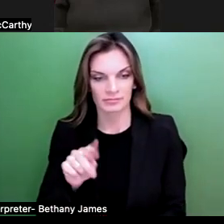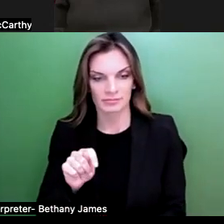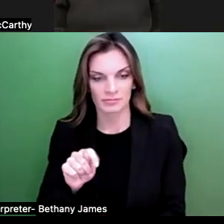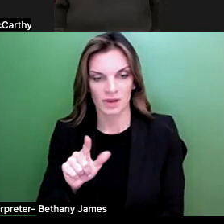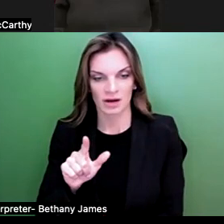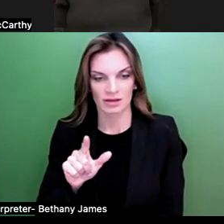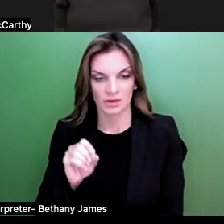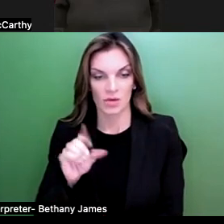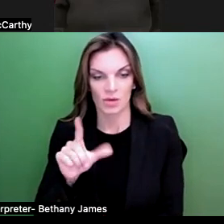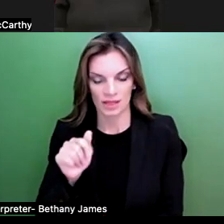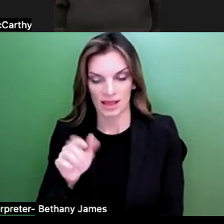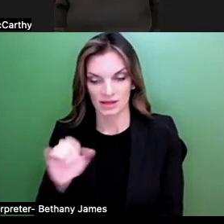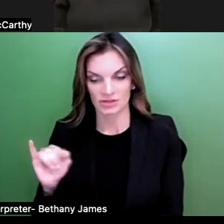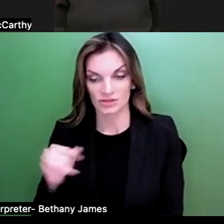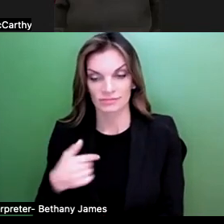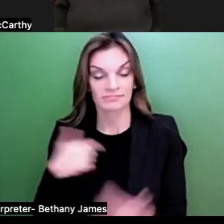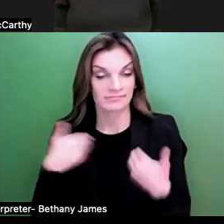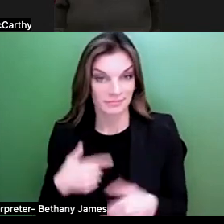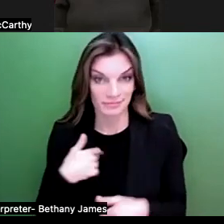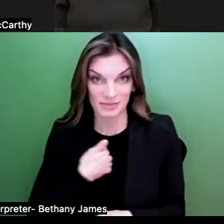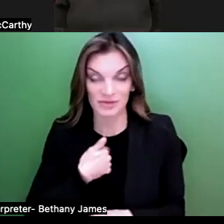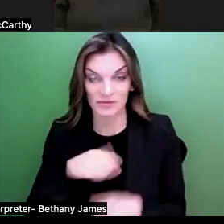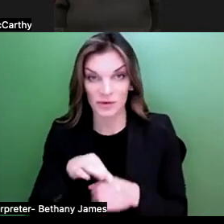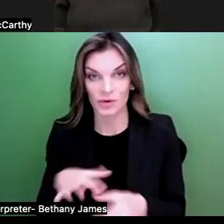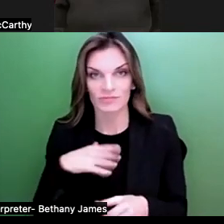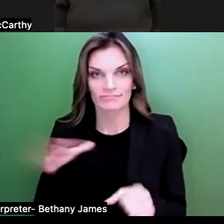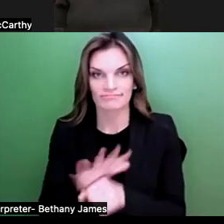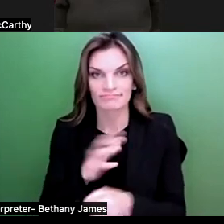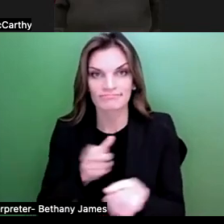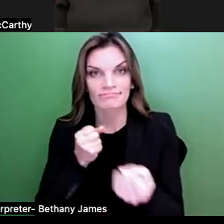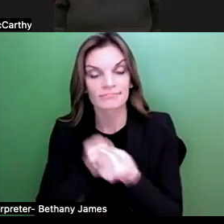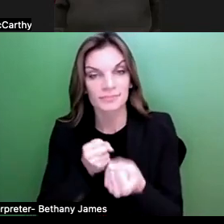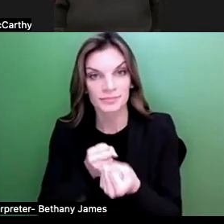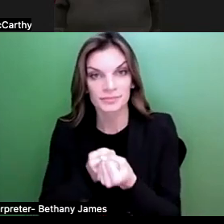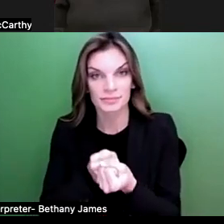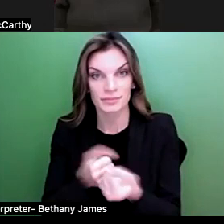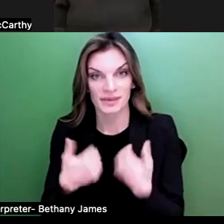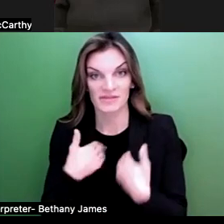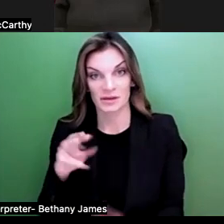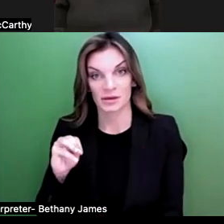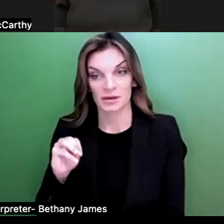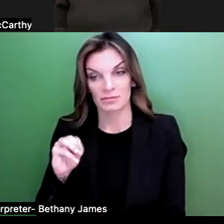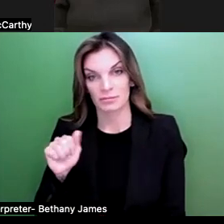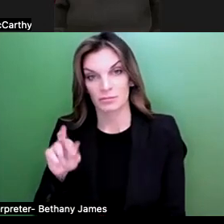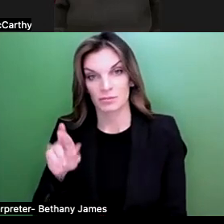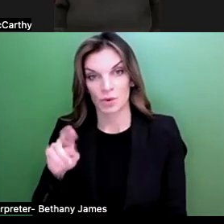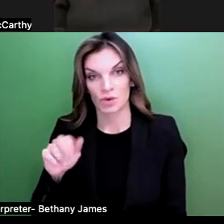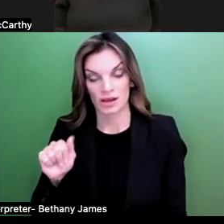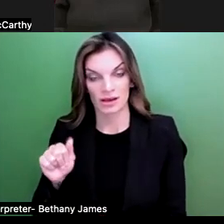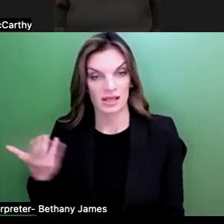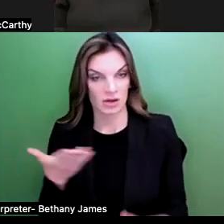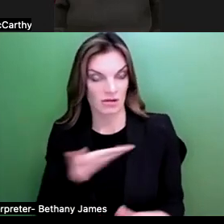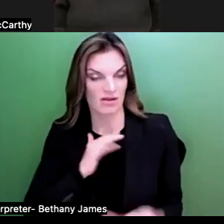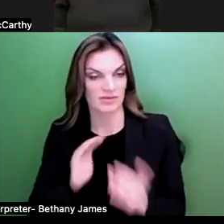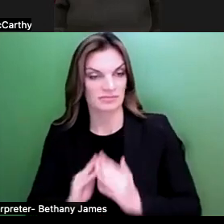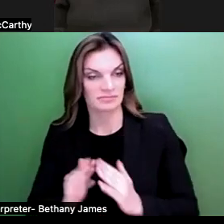I'll just say that I am a boater, so I fully support having marinas in Tarrytown.